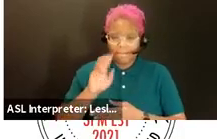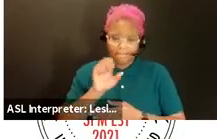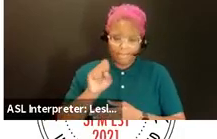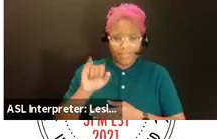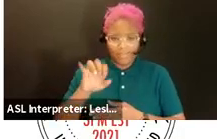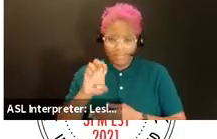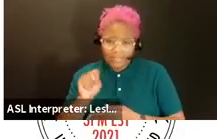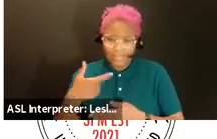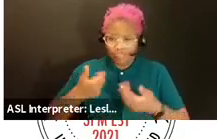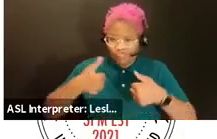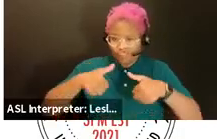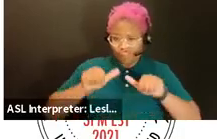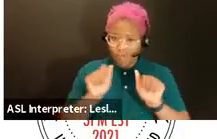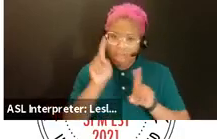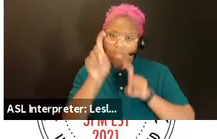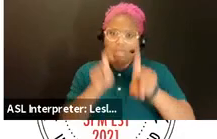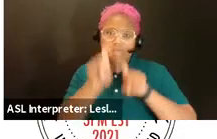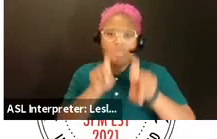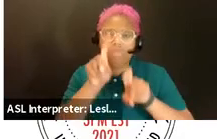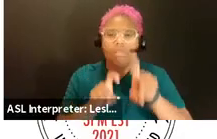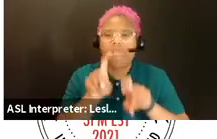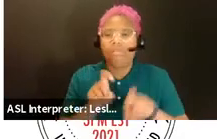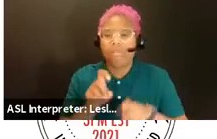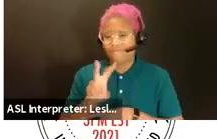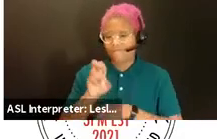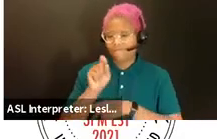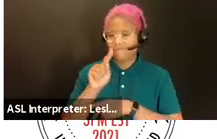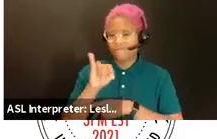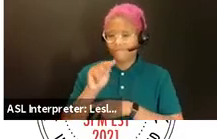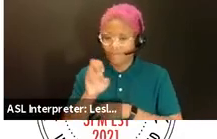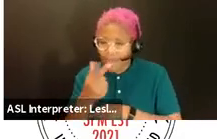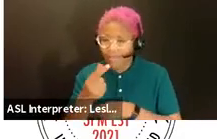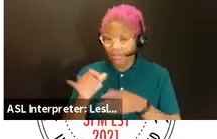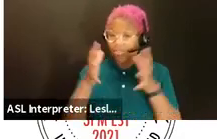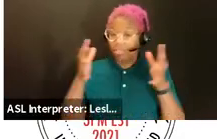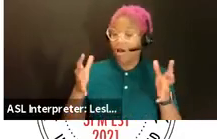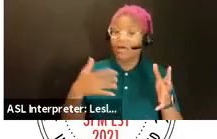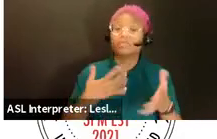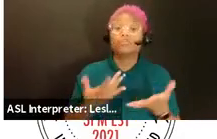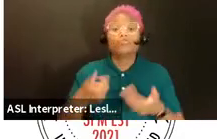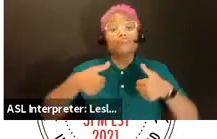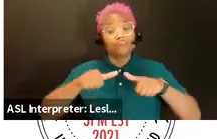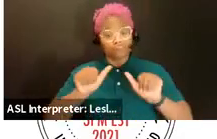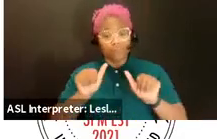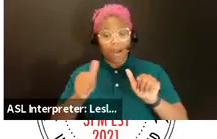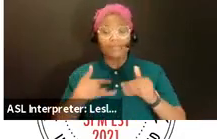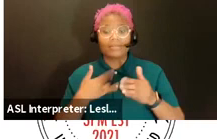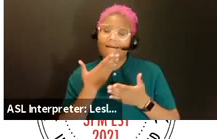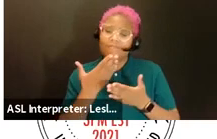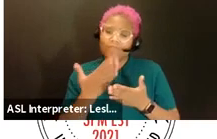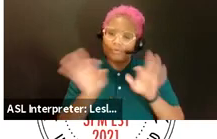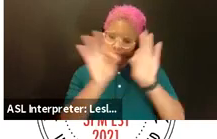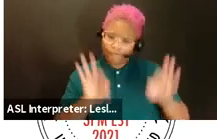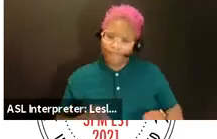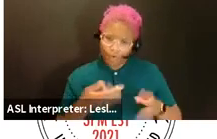all things, try to leave as much extra time as you possibly can, even if you have artists coming from countries that don't have a travel ban on